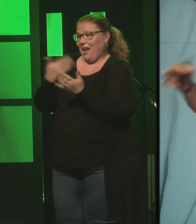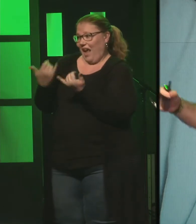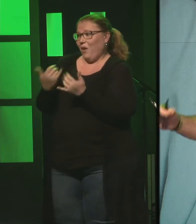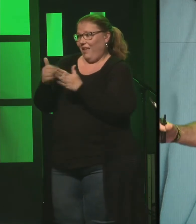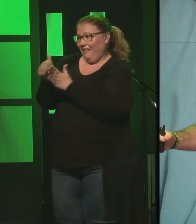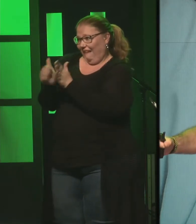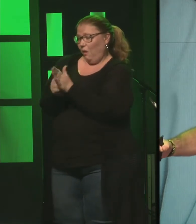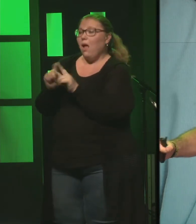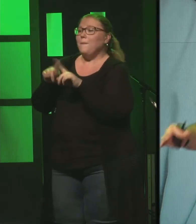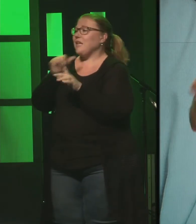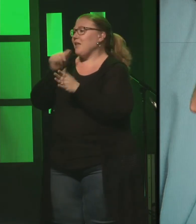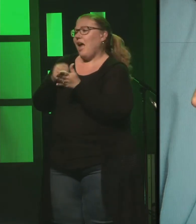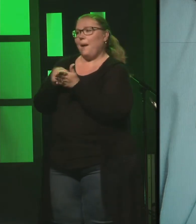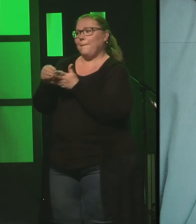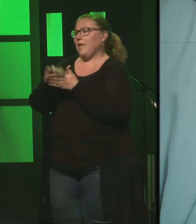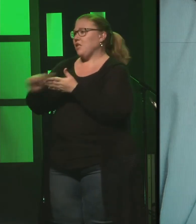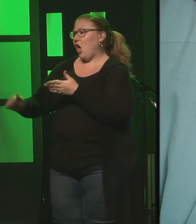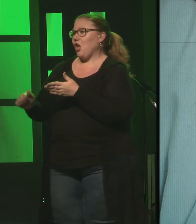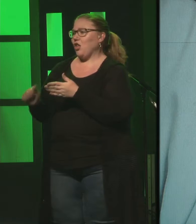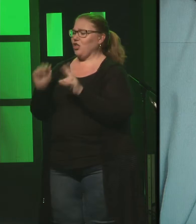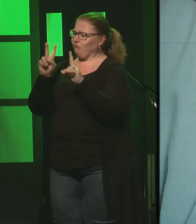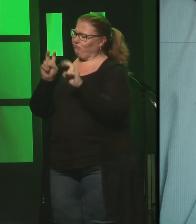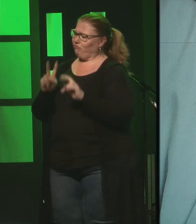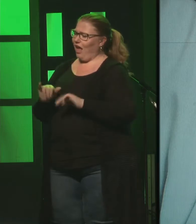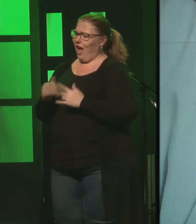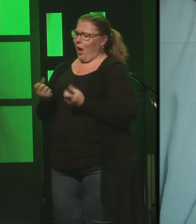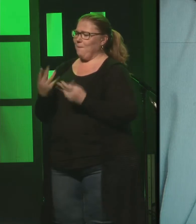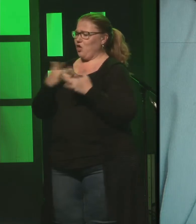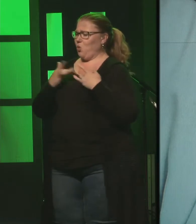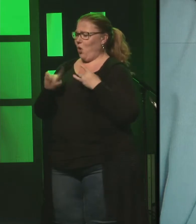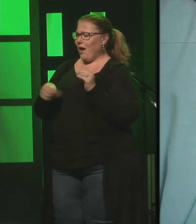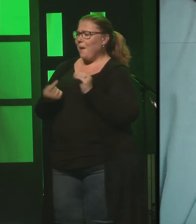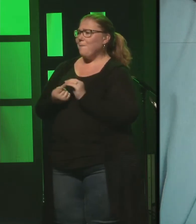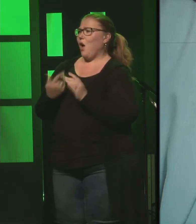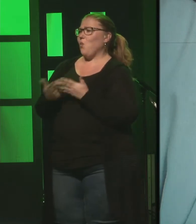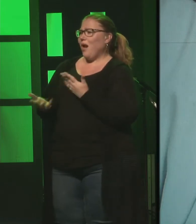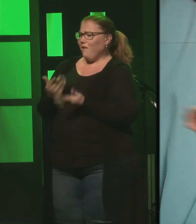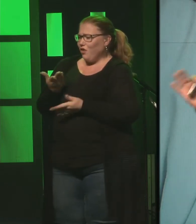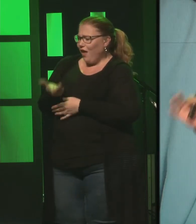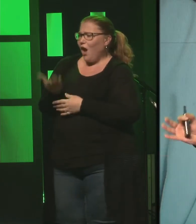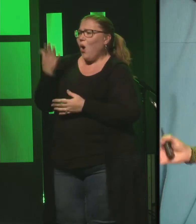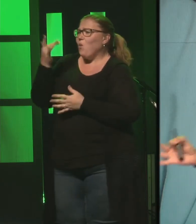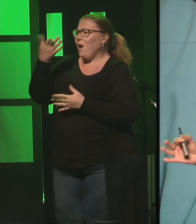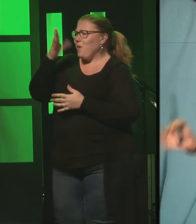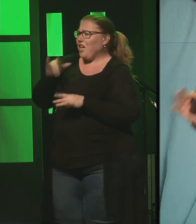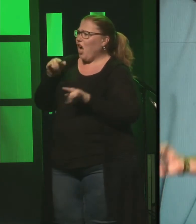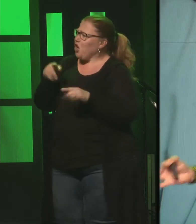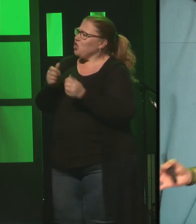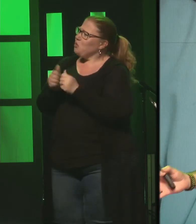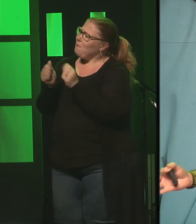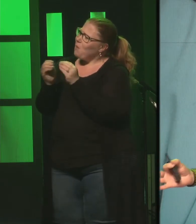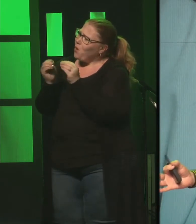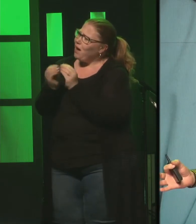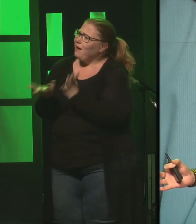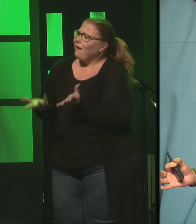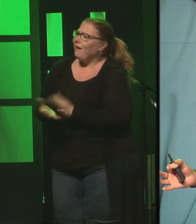it's clearly not $1 million. Look at how much you worry about whatever's there. Why would God curse you with